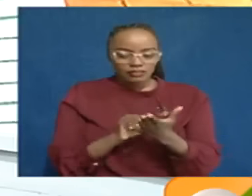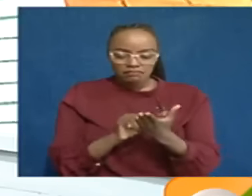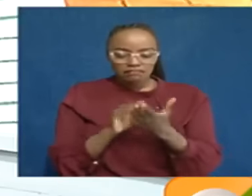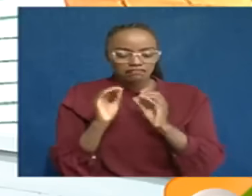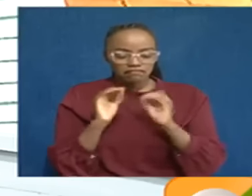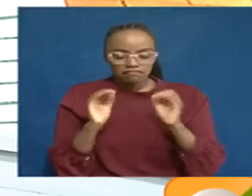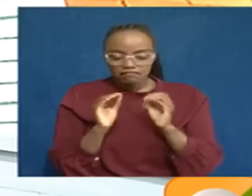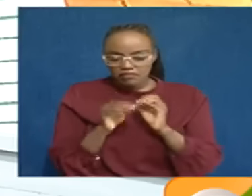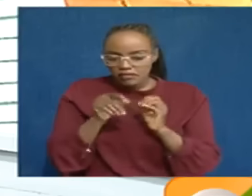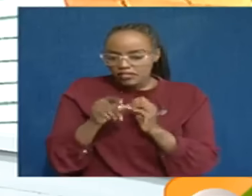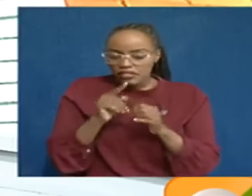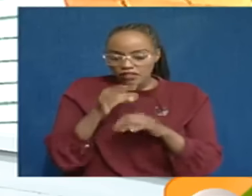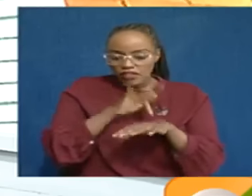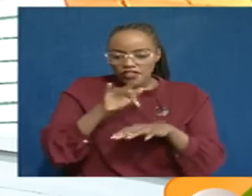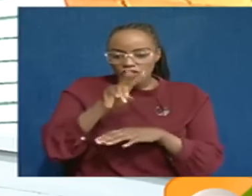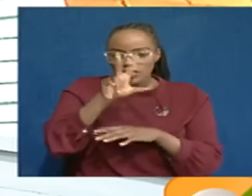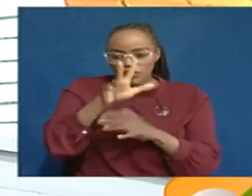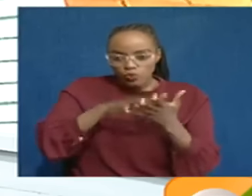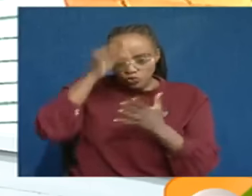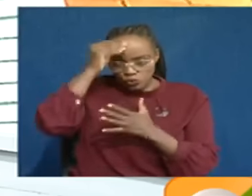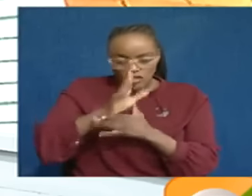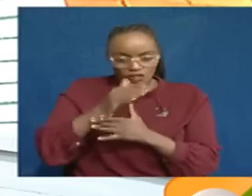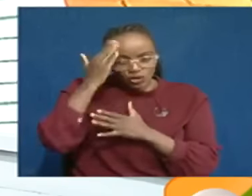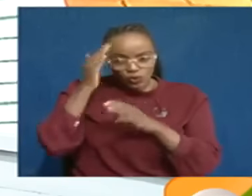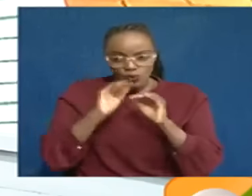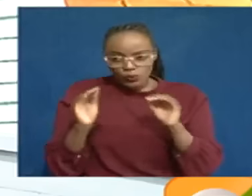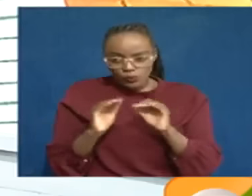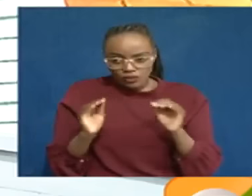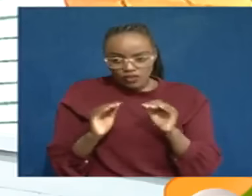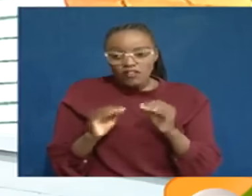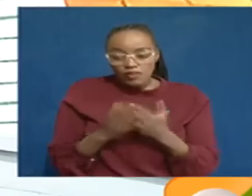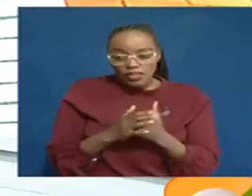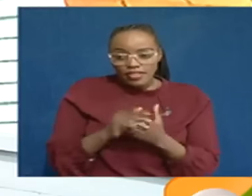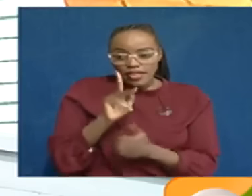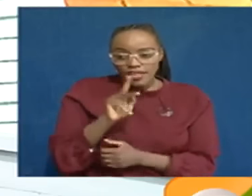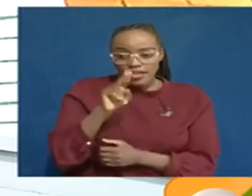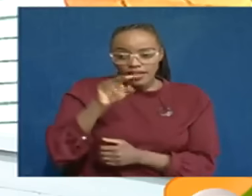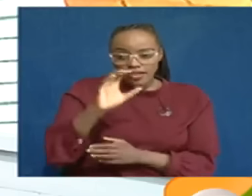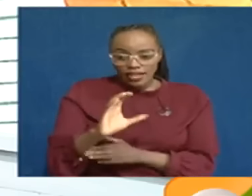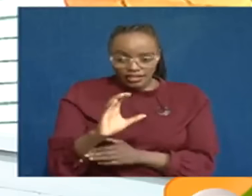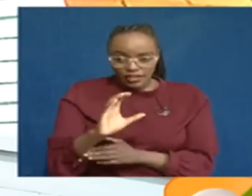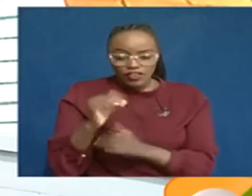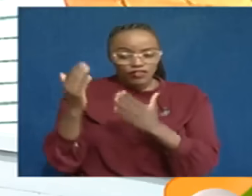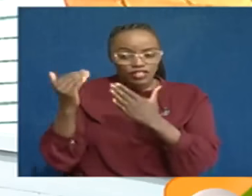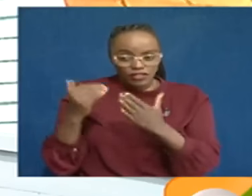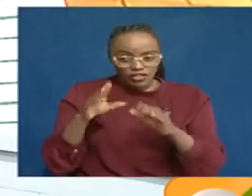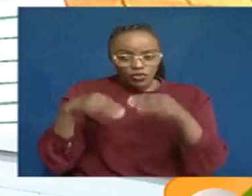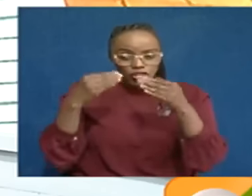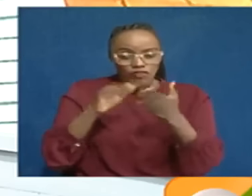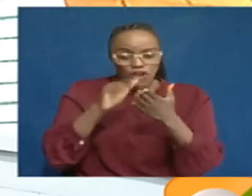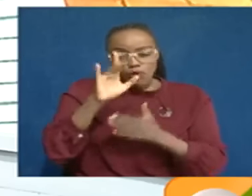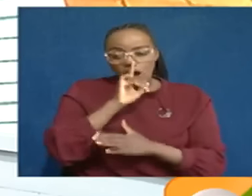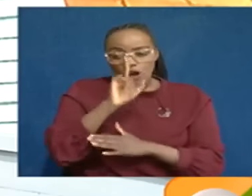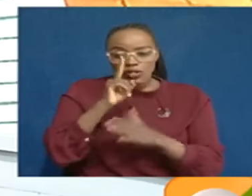center. The fate of the affected 23 learners is still unknown, with the Kenya National Examination Council expected to give further